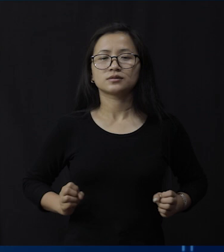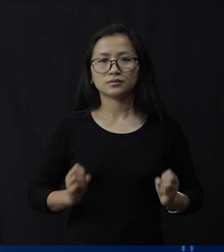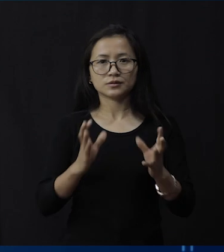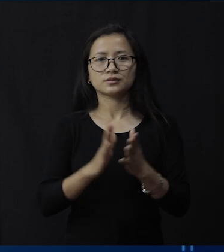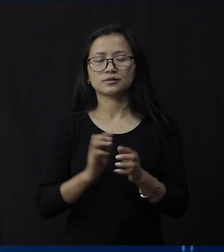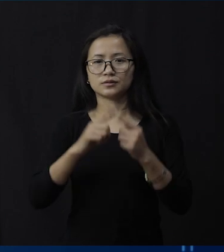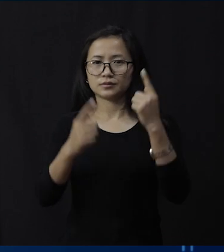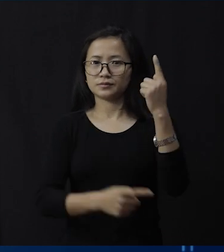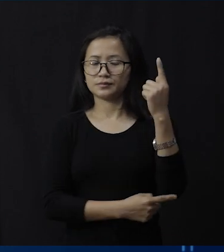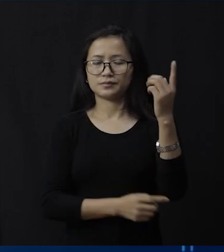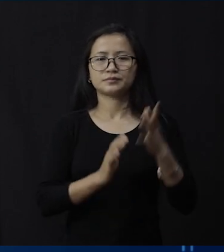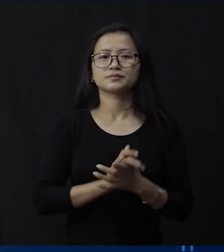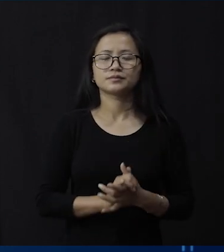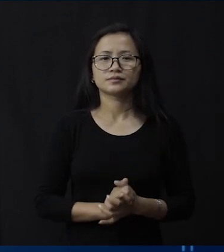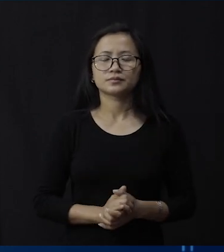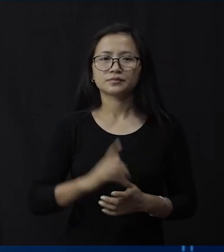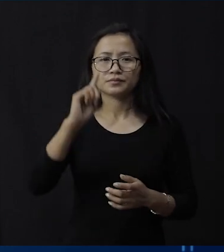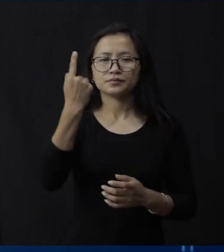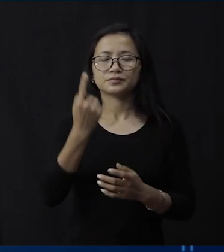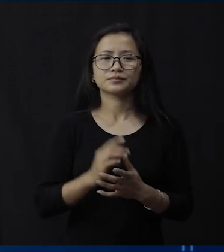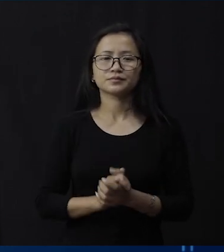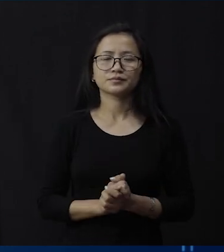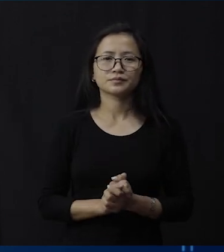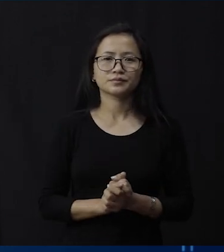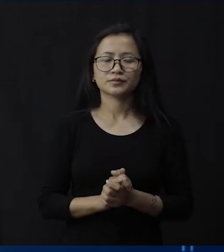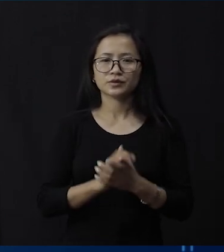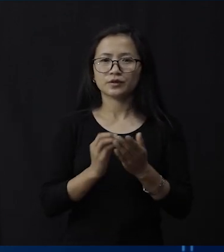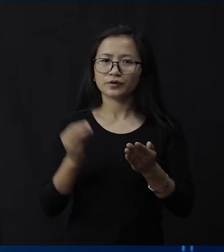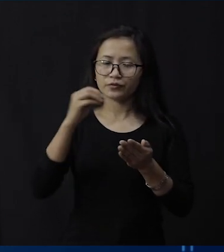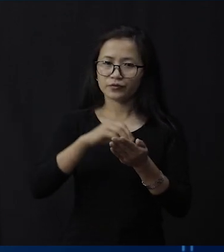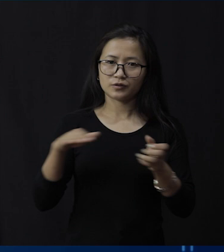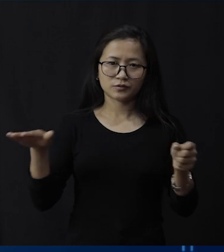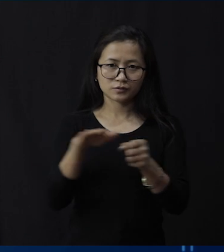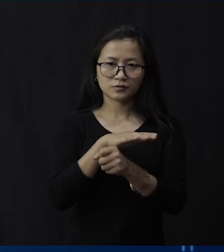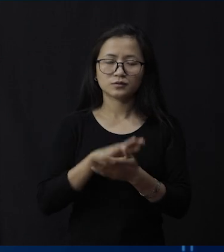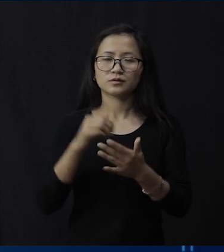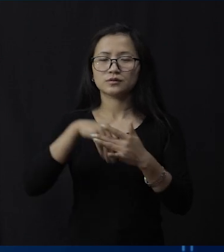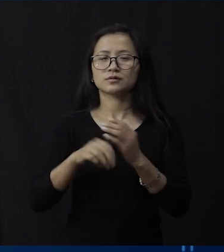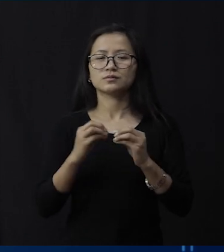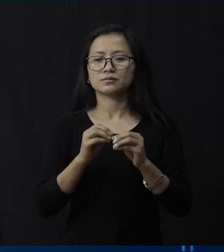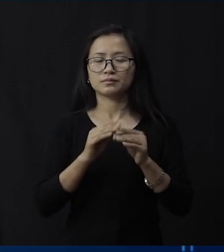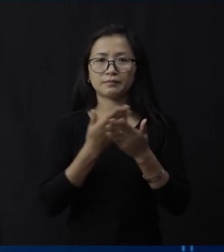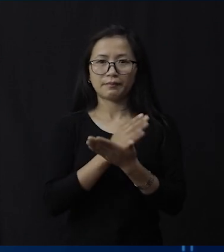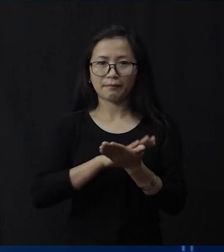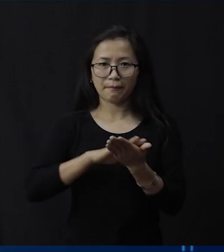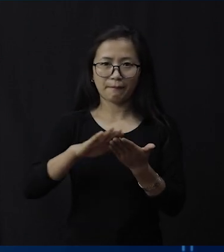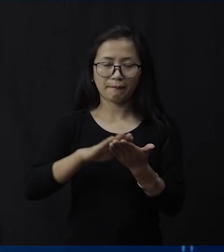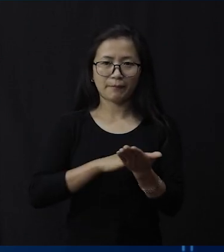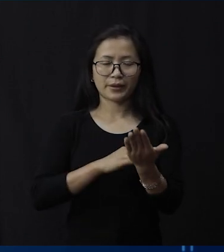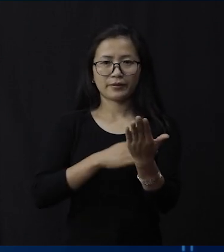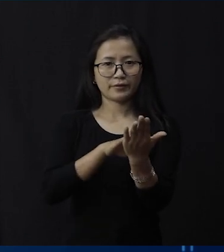the end, okay? So number 1 is fill in the blanks, all right? So number